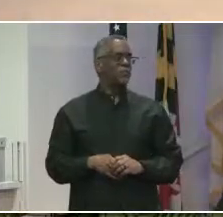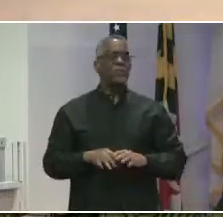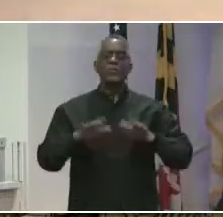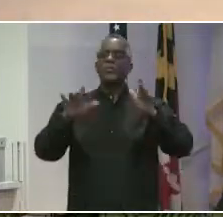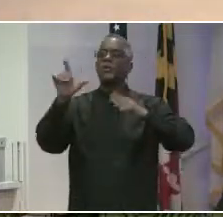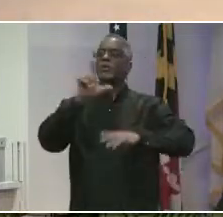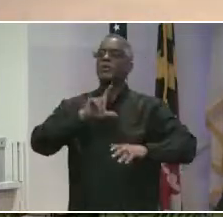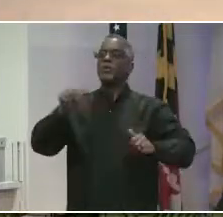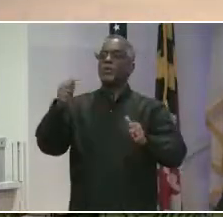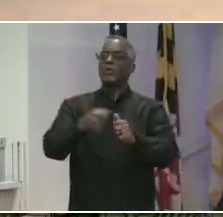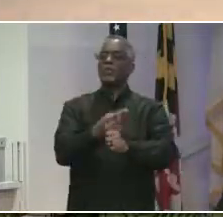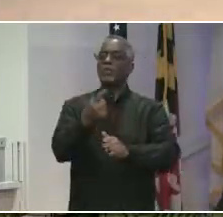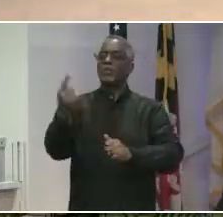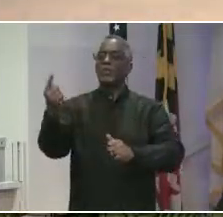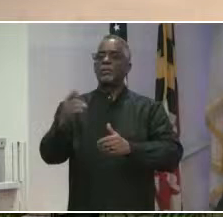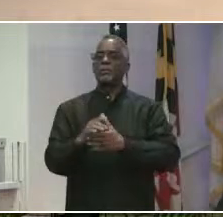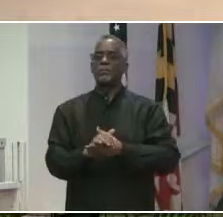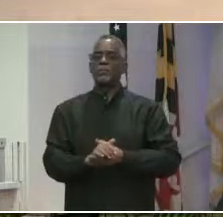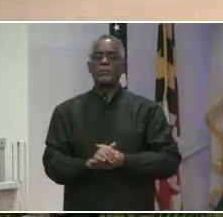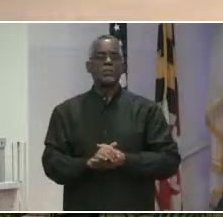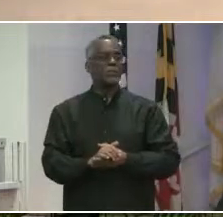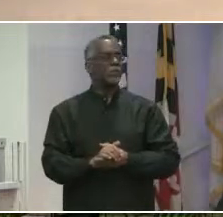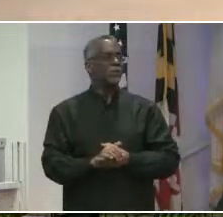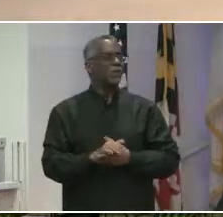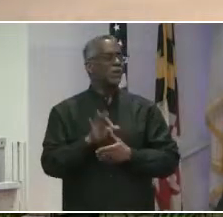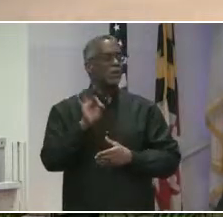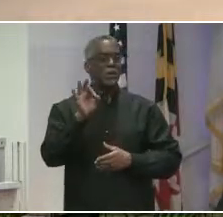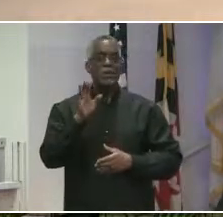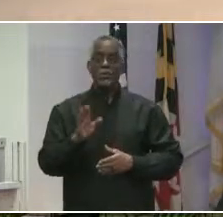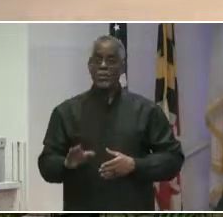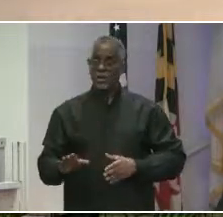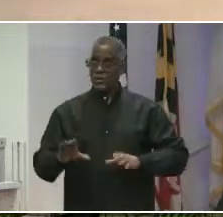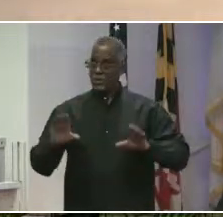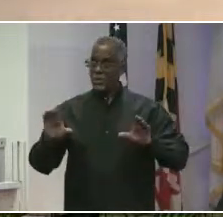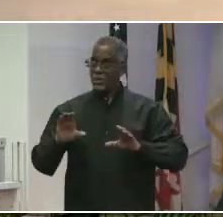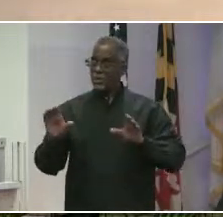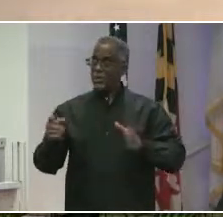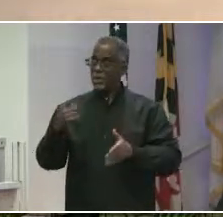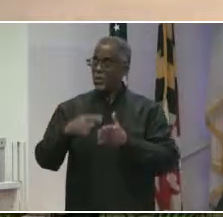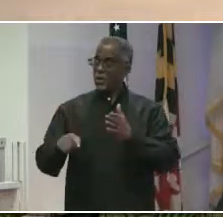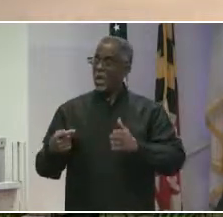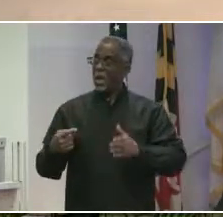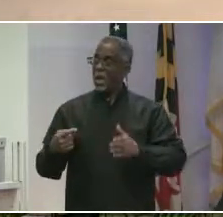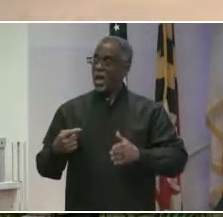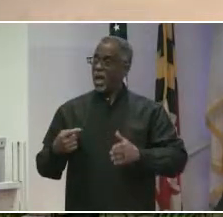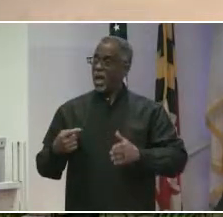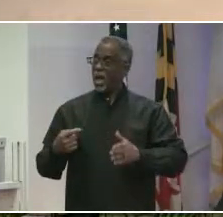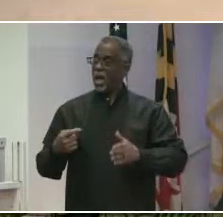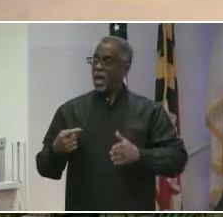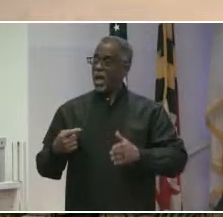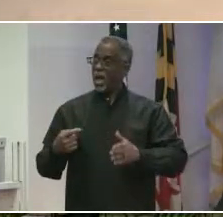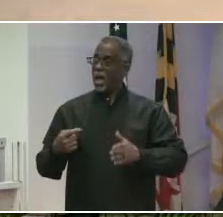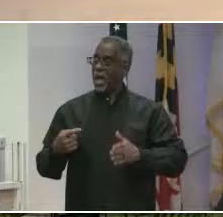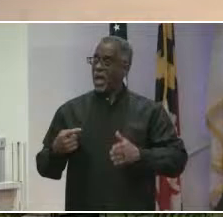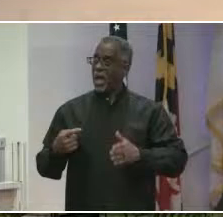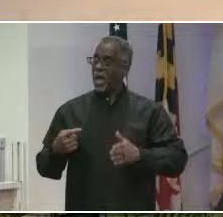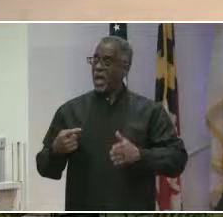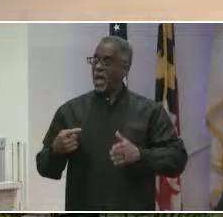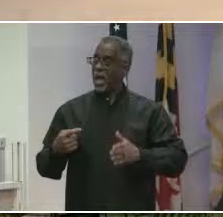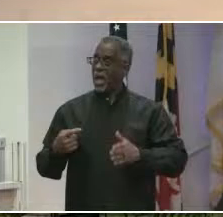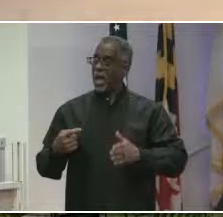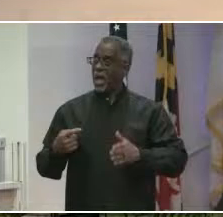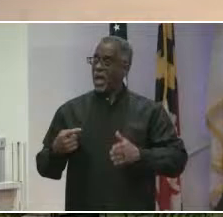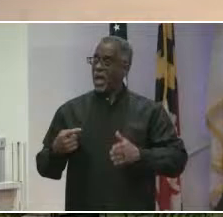Praise the Lord, everybody. Pastor actually has already done what I'm supposed to do, but all of our